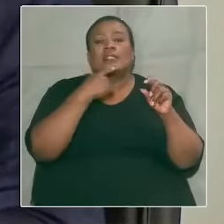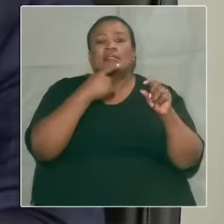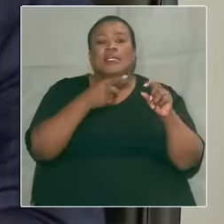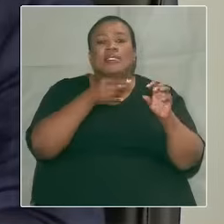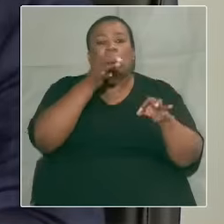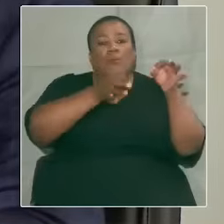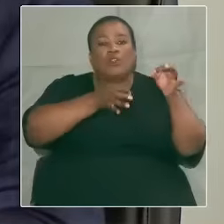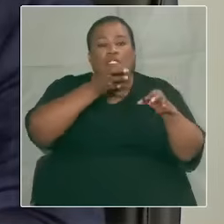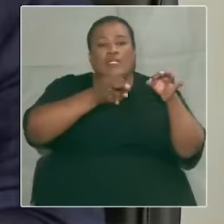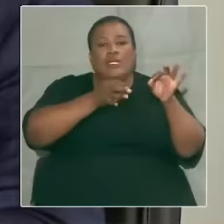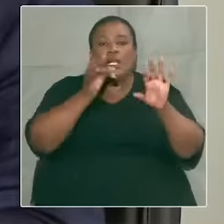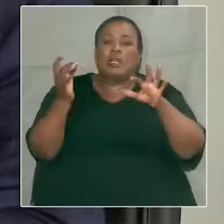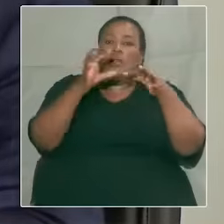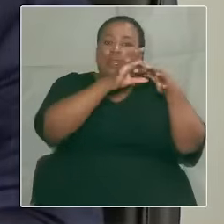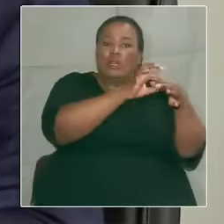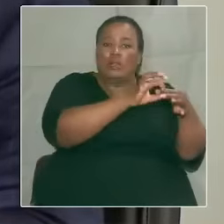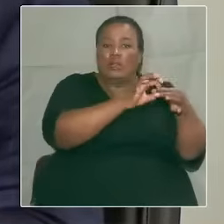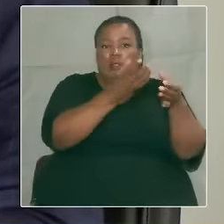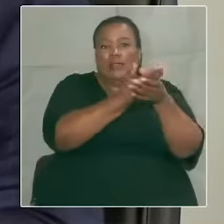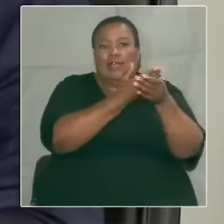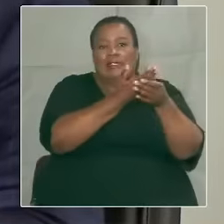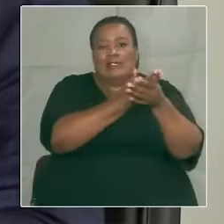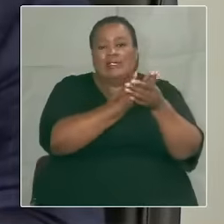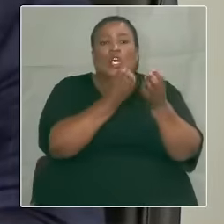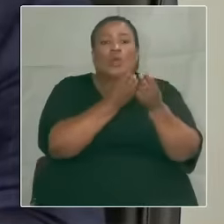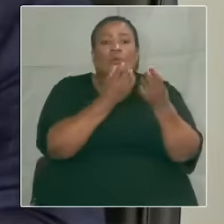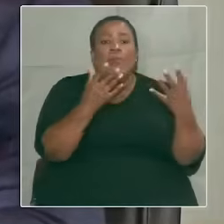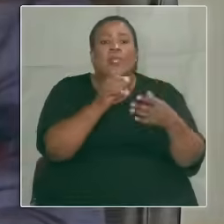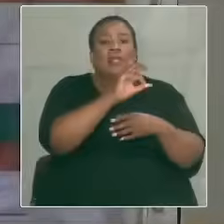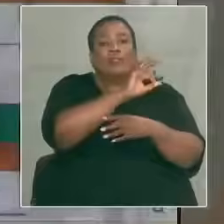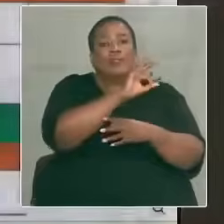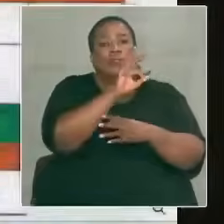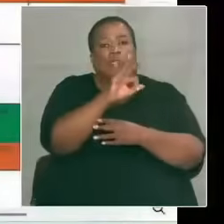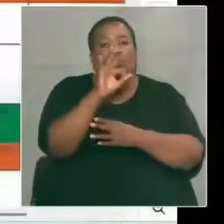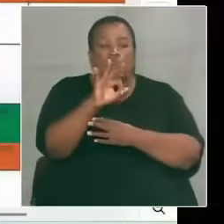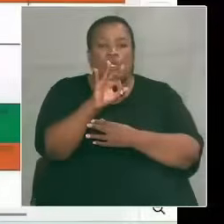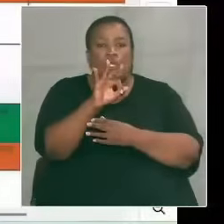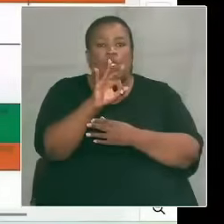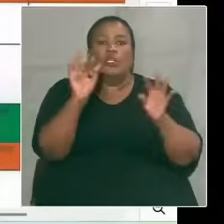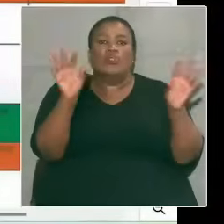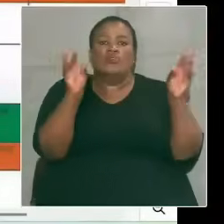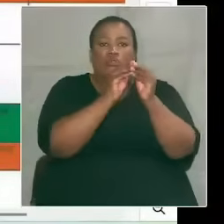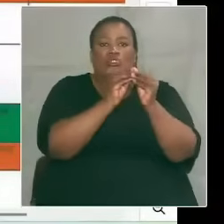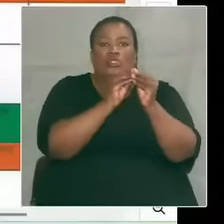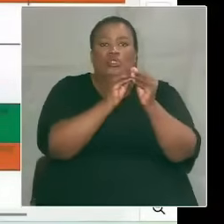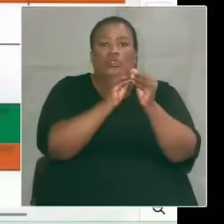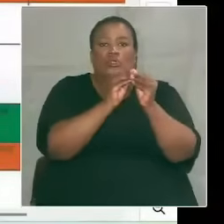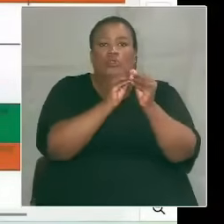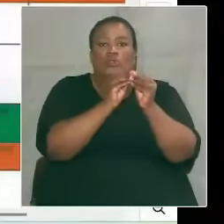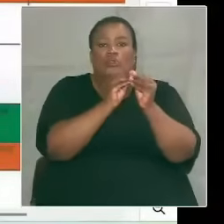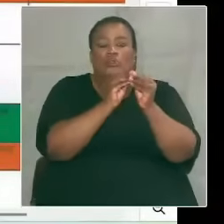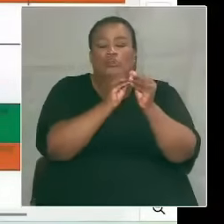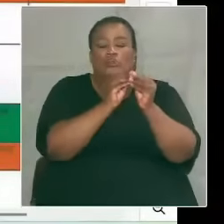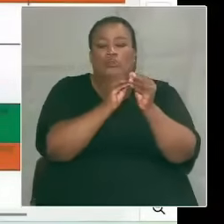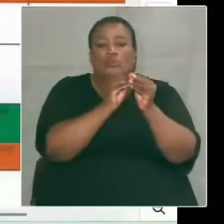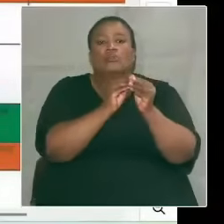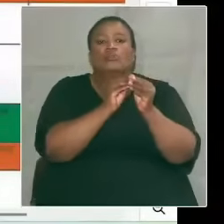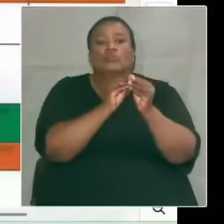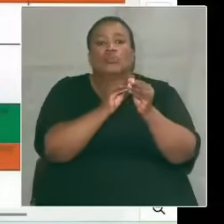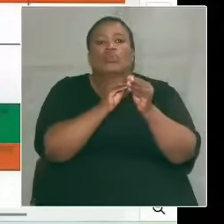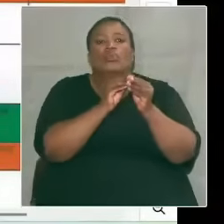political related cases. There were 333 totally for the whole period. And then